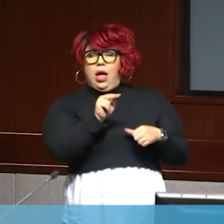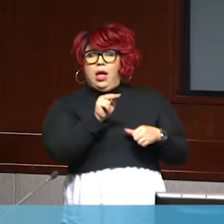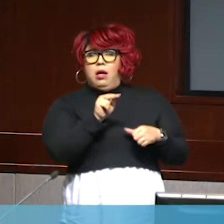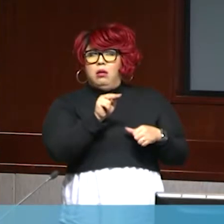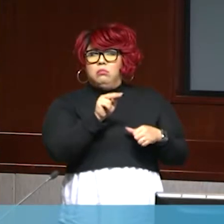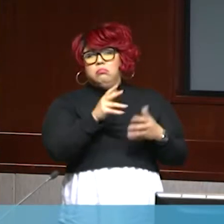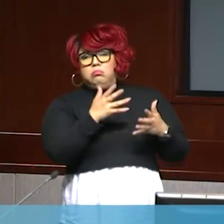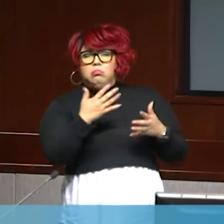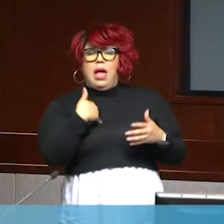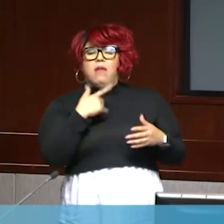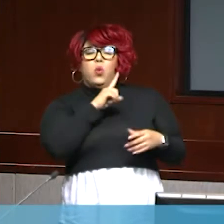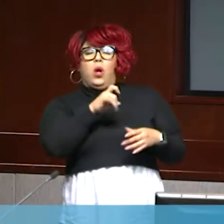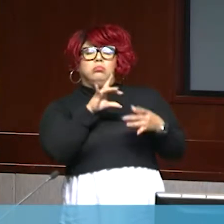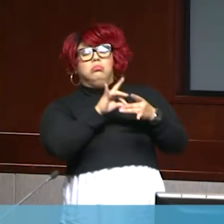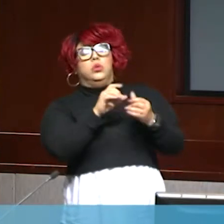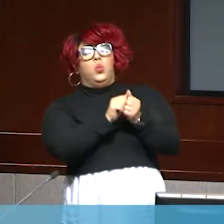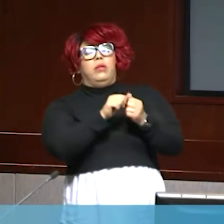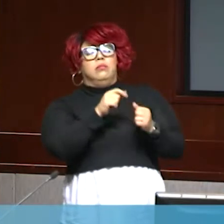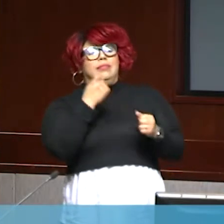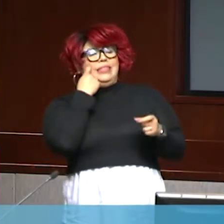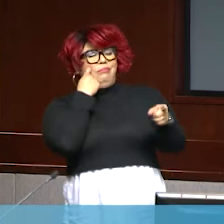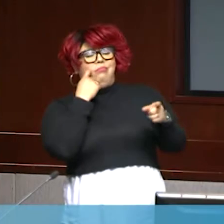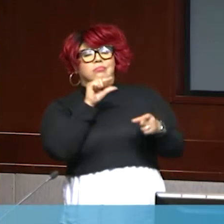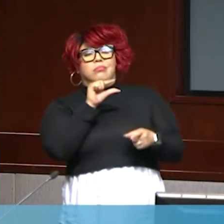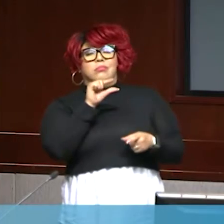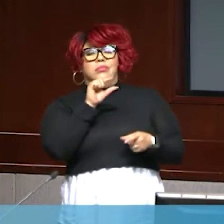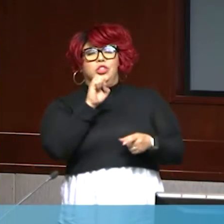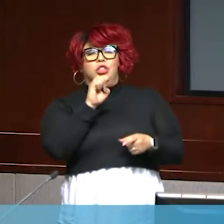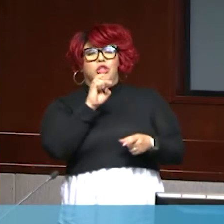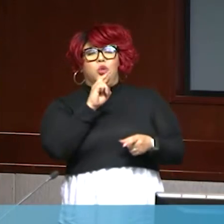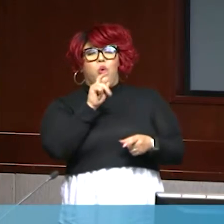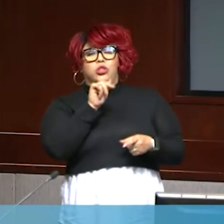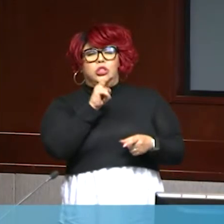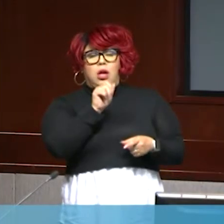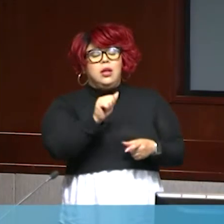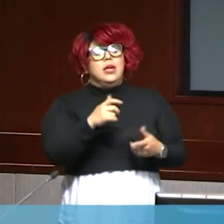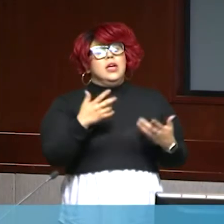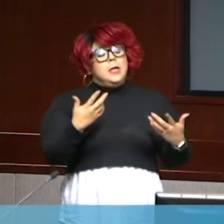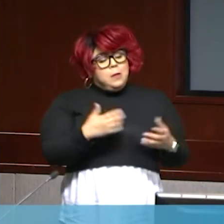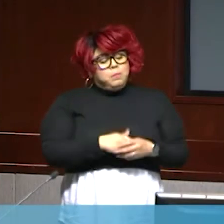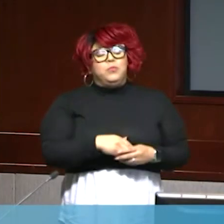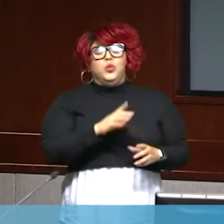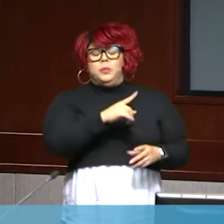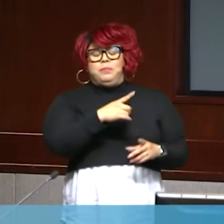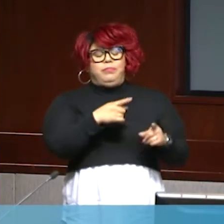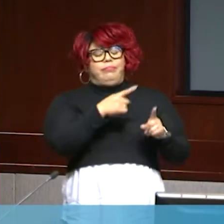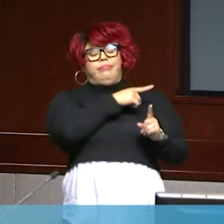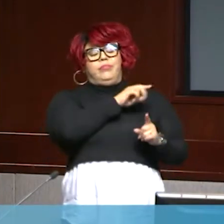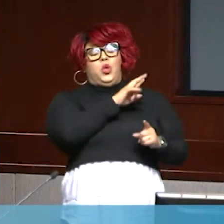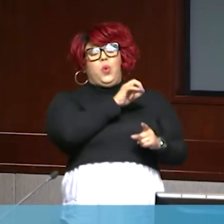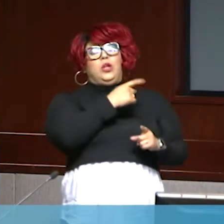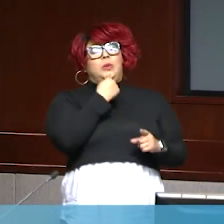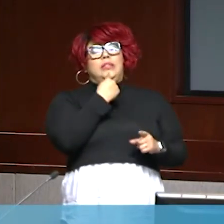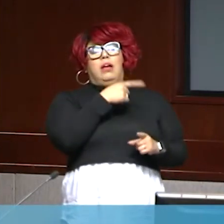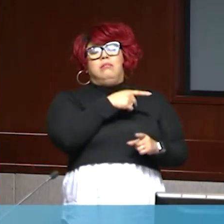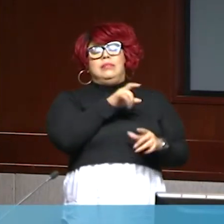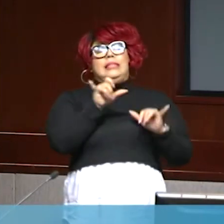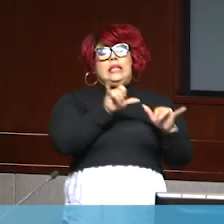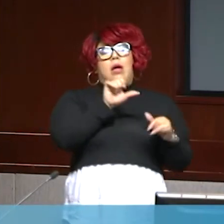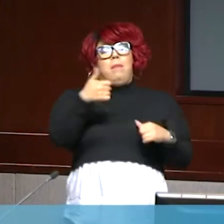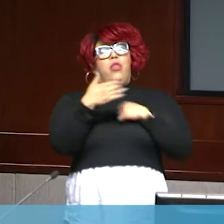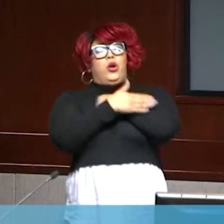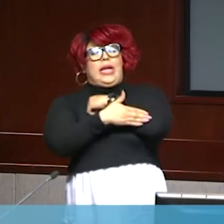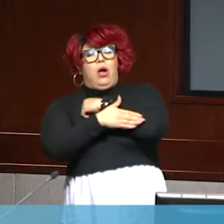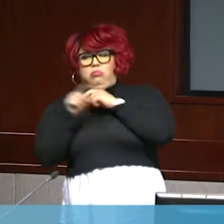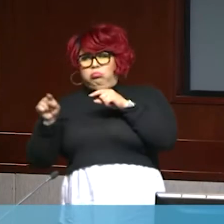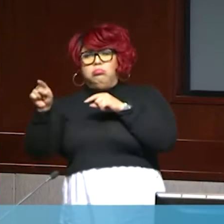Armstrong. But first, I'll just ask Ryan. I know he said that here in Kern, not unlike other counties, we are seeing